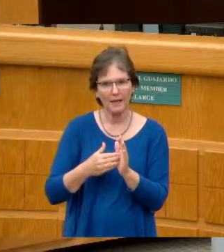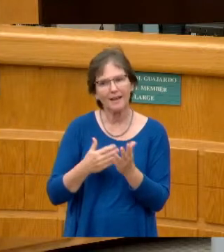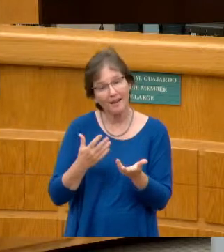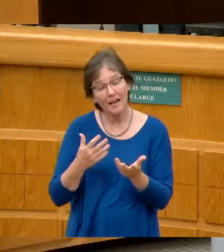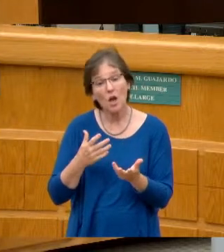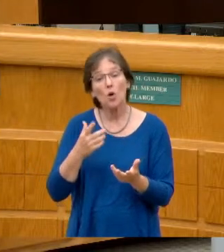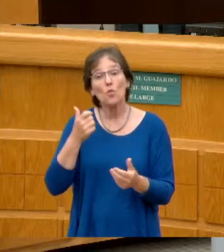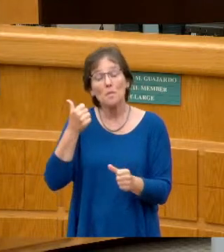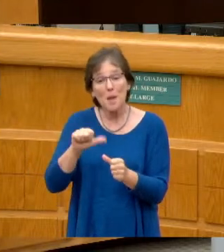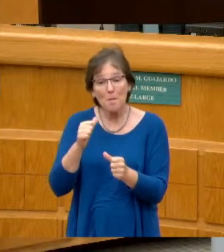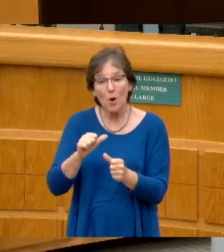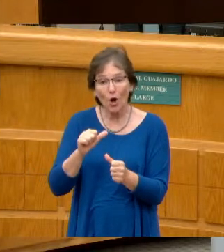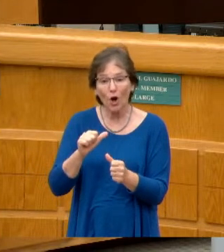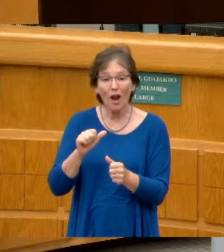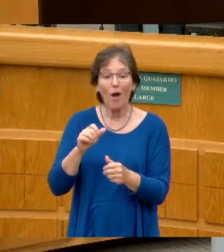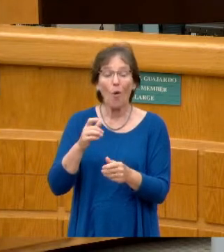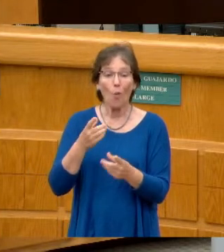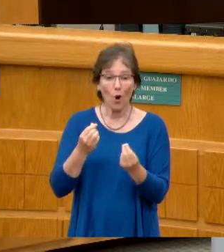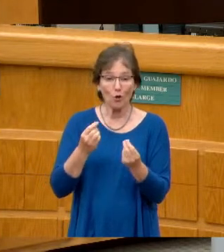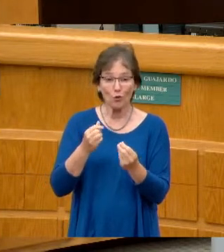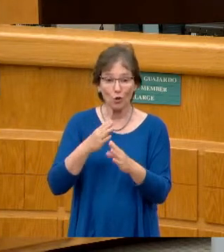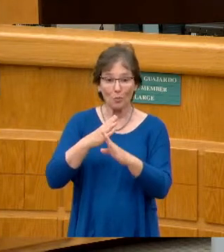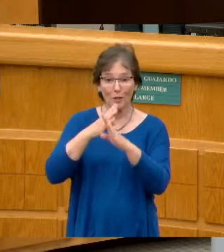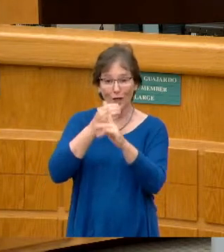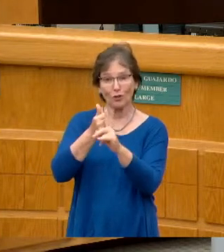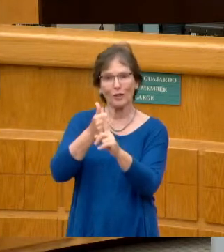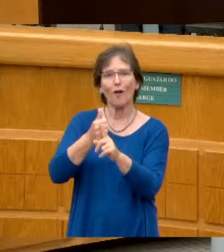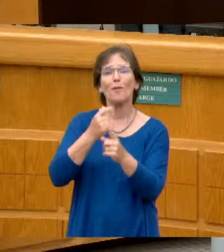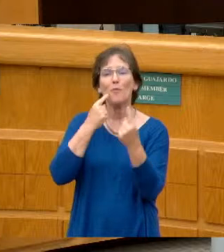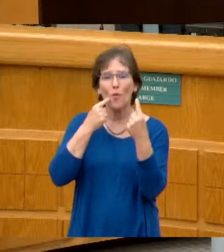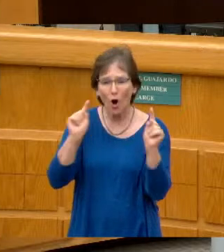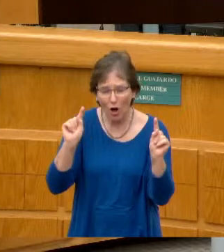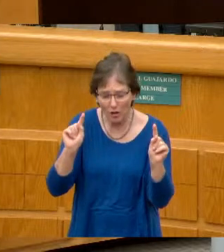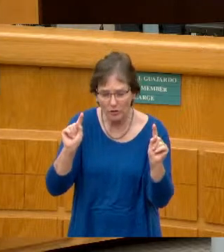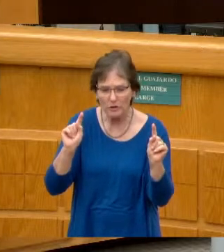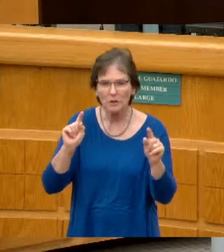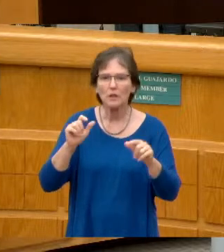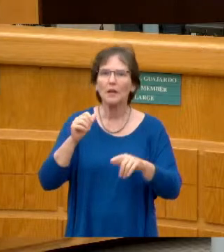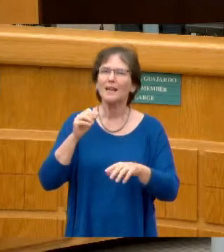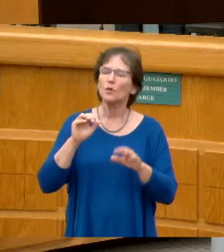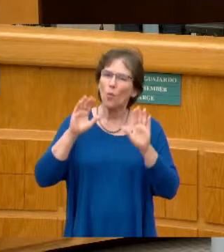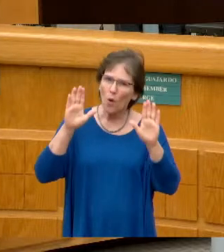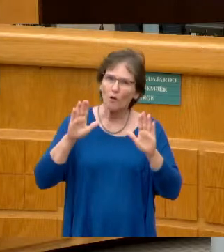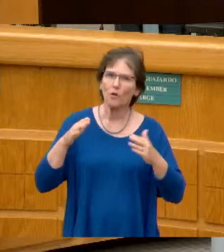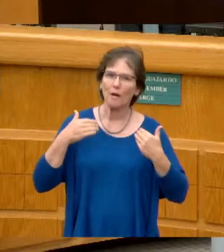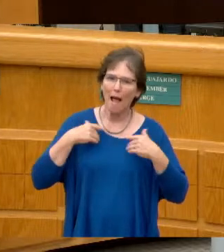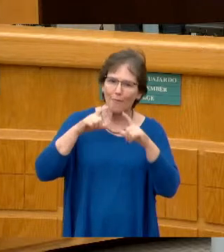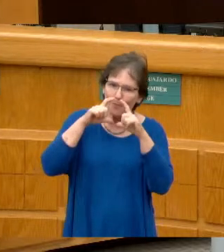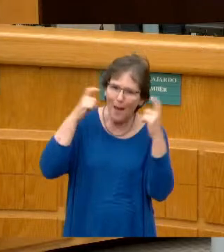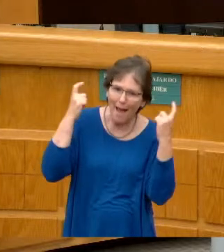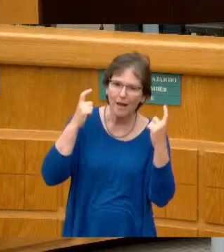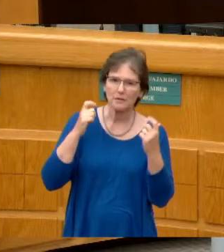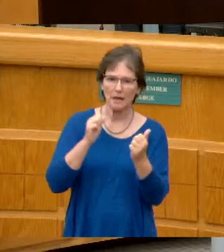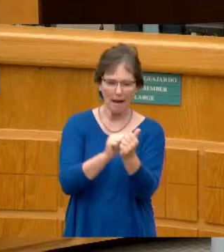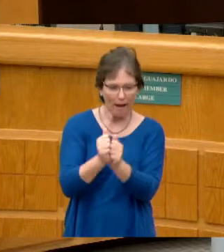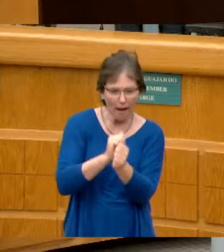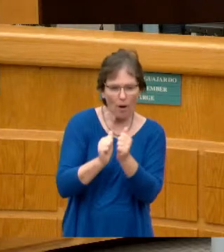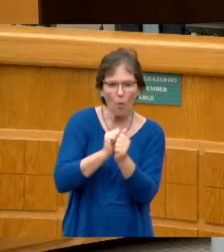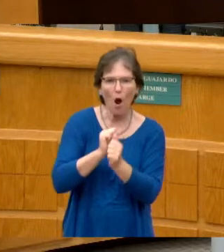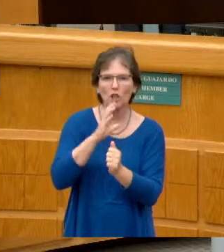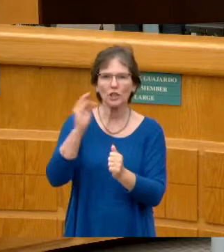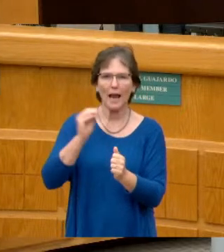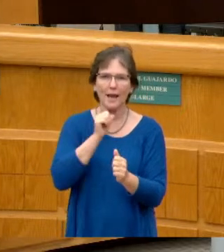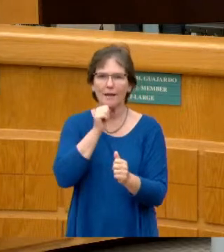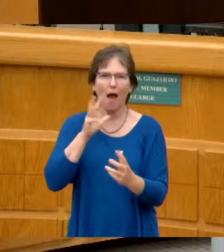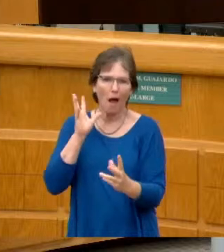have to bring to you today. Do not assume that because your family member has had COVID that you're immune. Continue to follow all